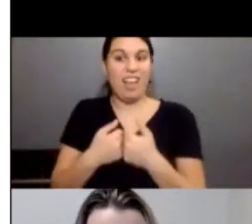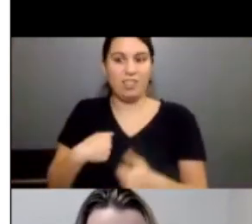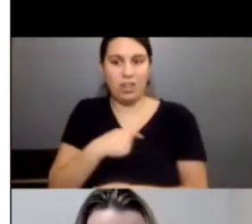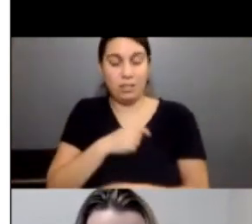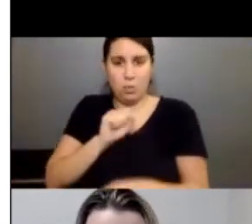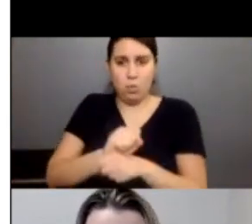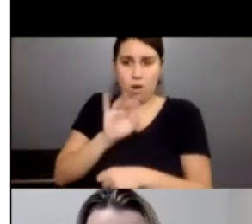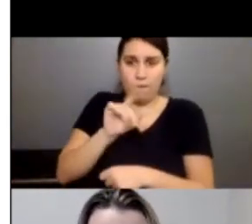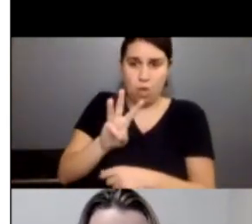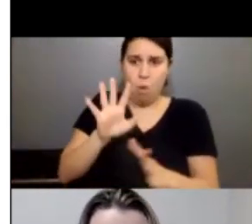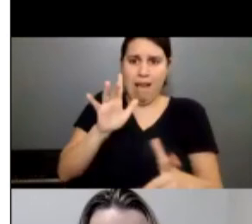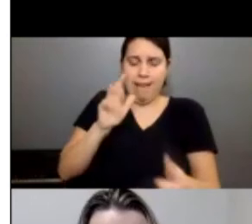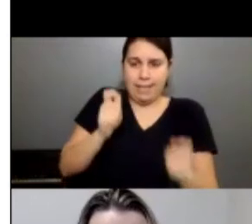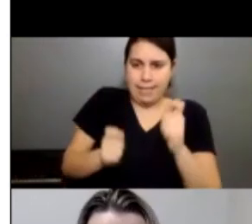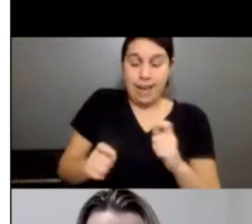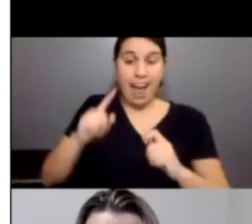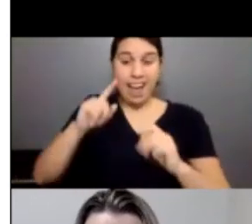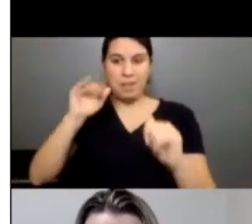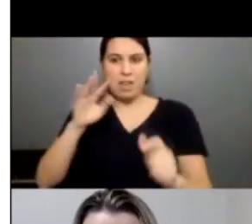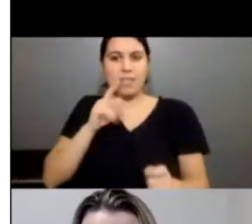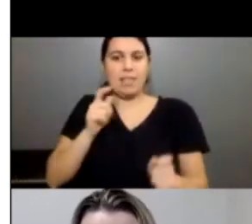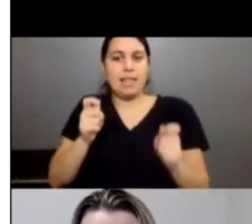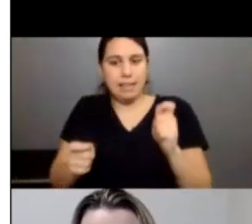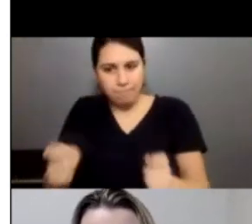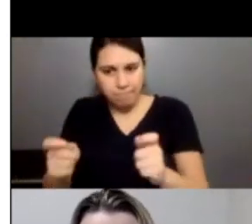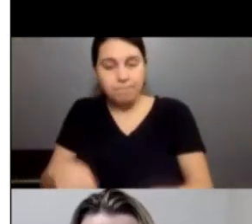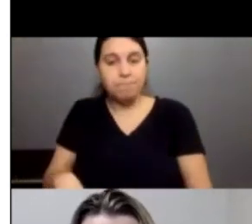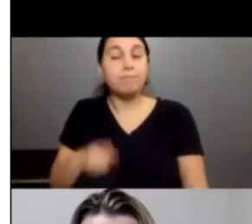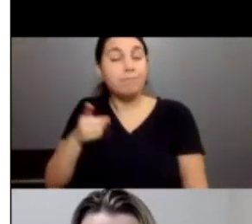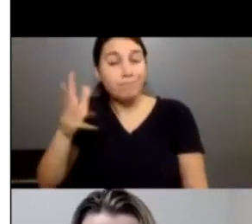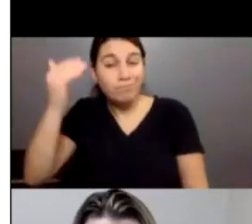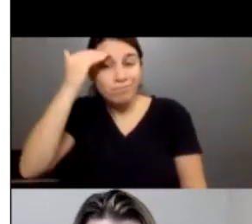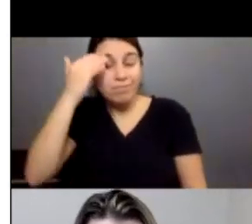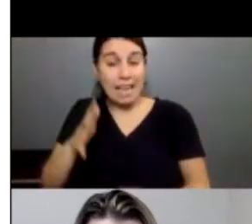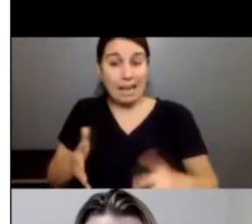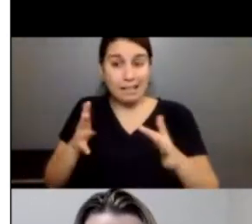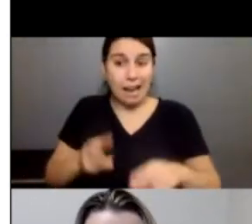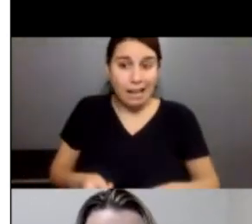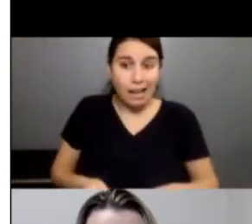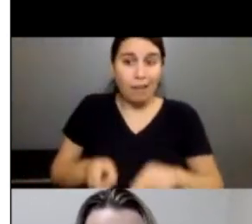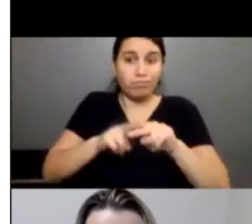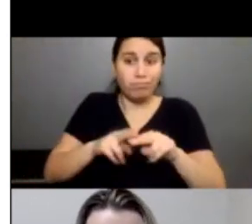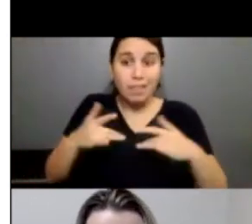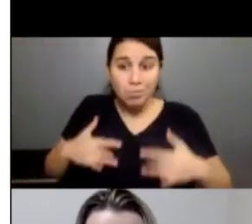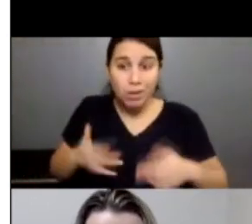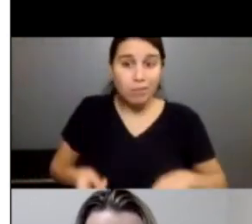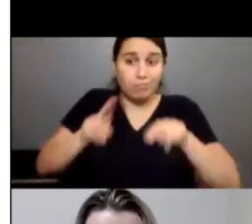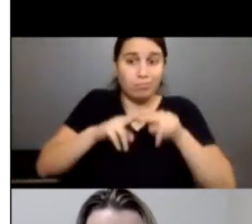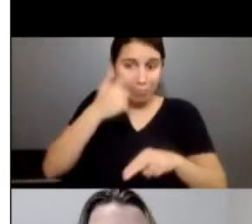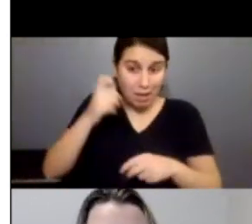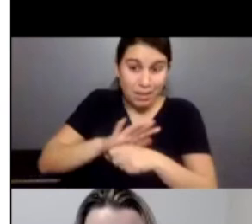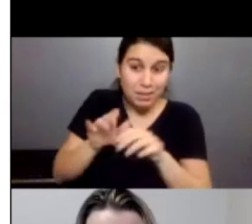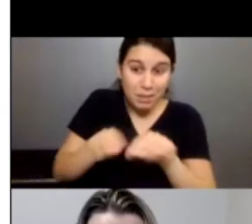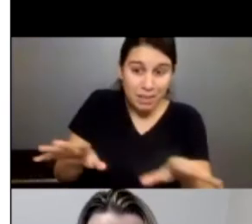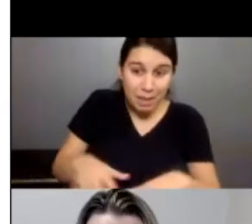and expectations. As you know, with the pandemic, we have seen higher rates of anxiety and depression, and our behavioral health systems